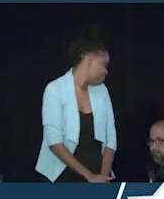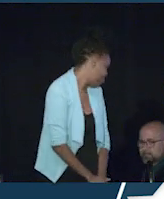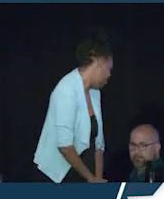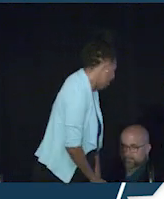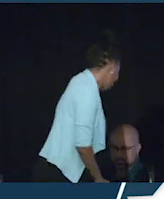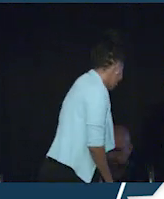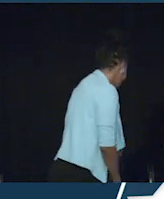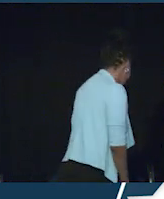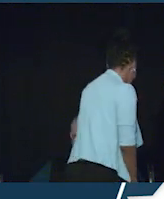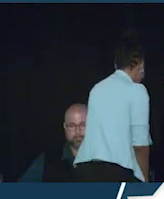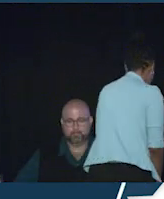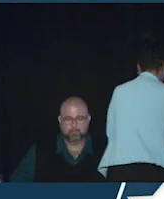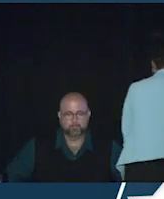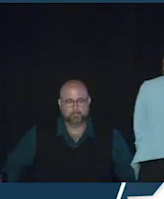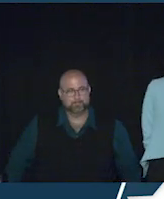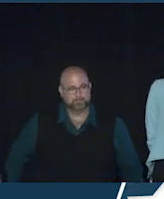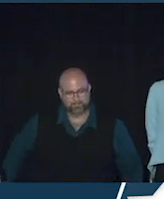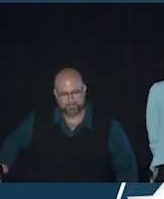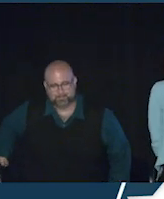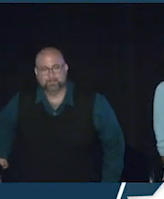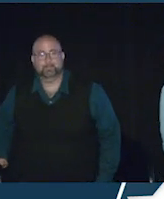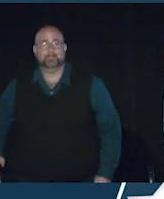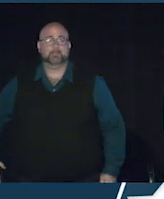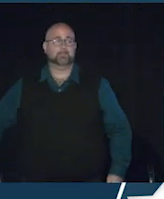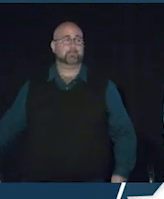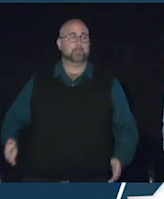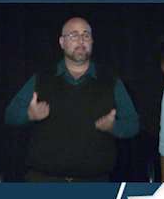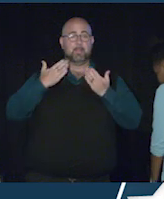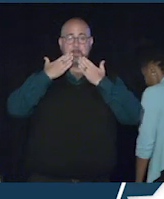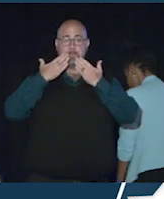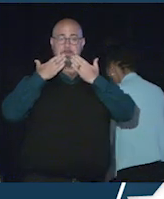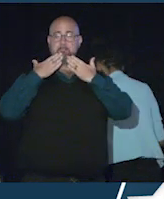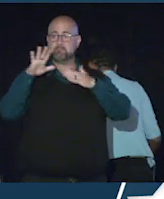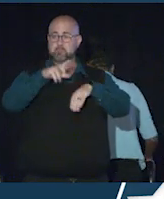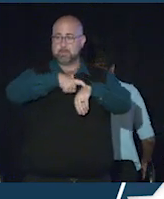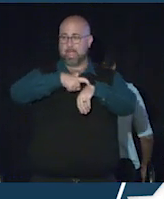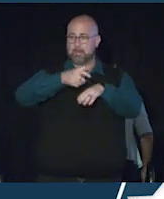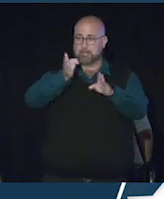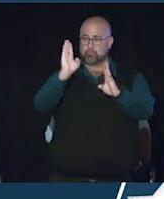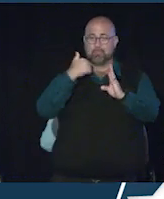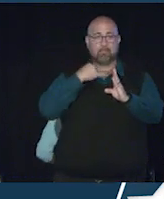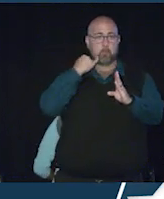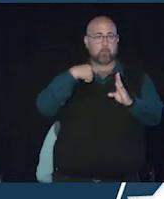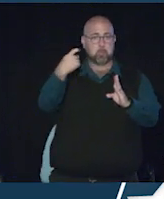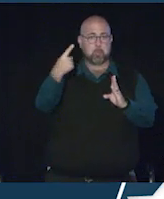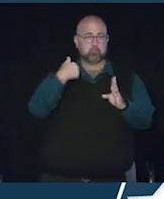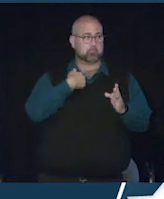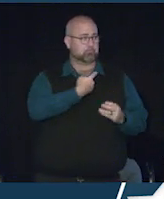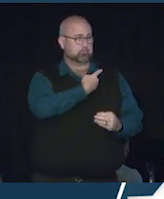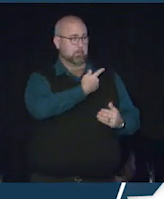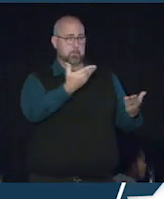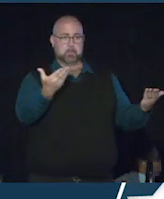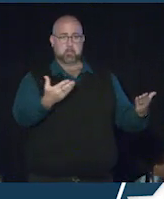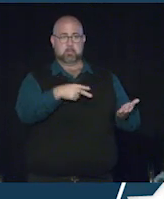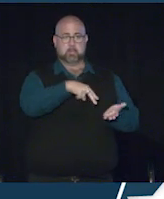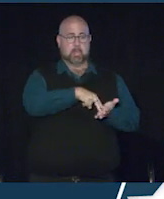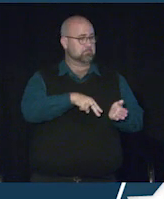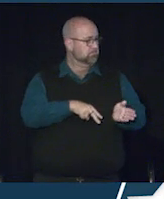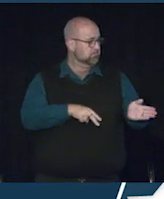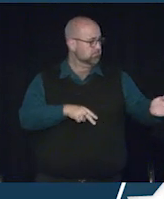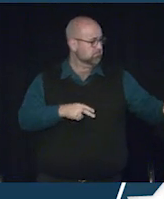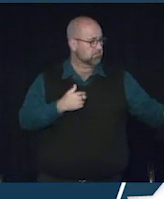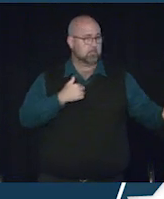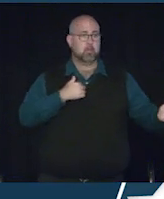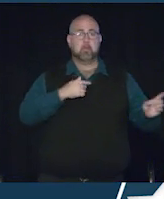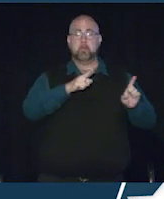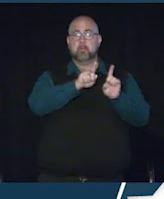Yes. Thank you so much for your time and attention today. If you do have any questions, Peter and I will be here at the bottom of the stage. I see